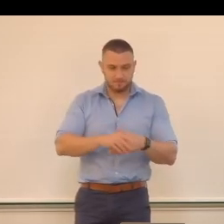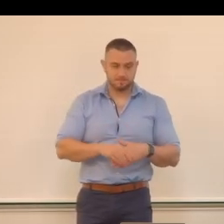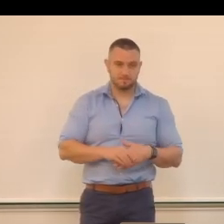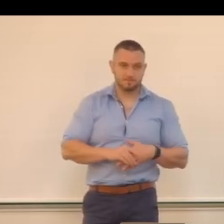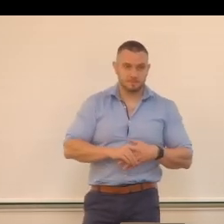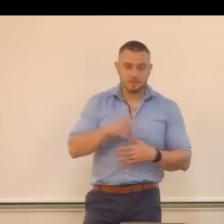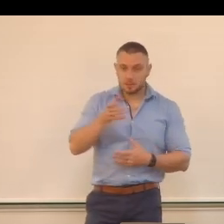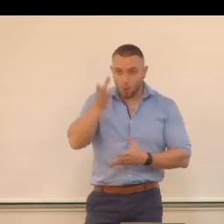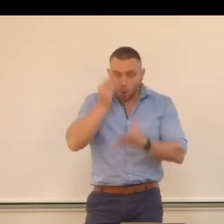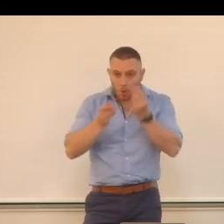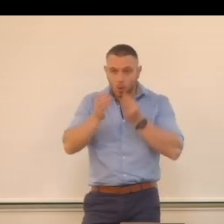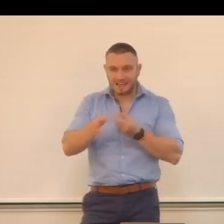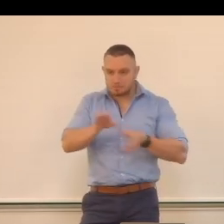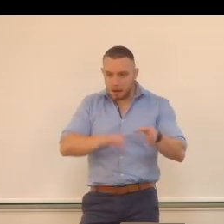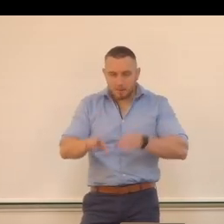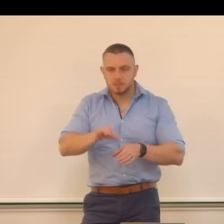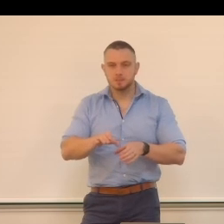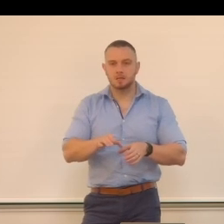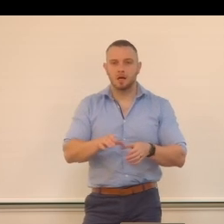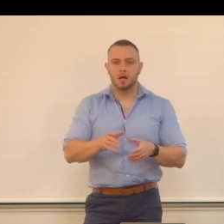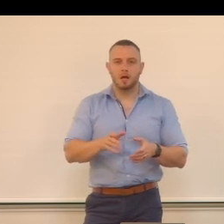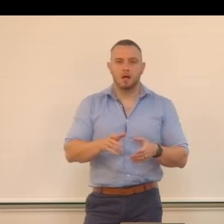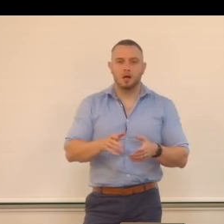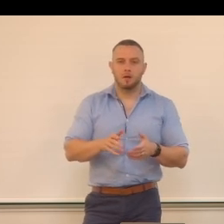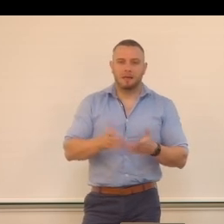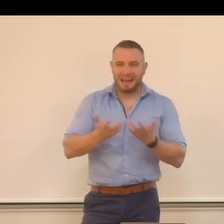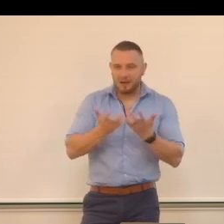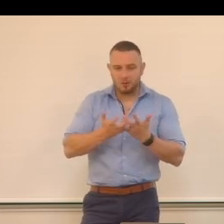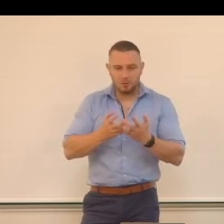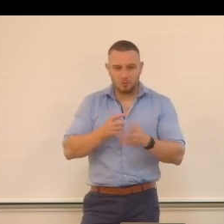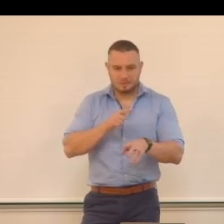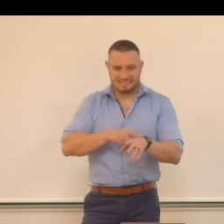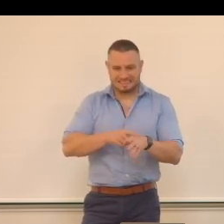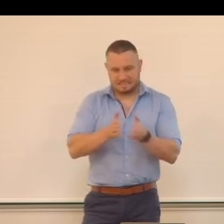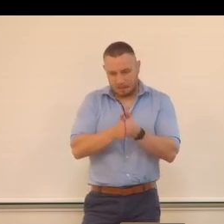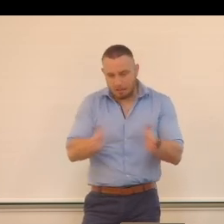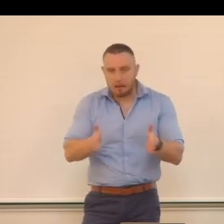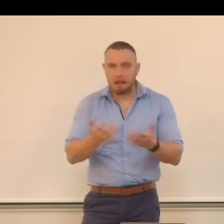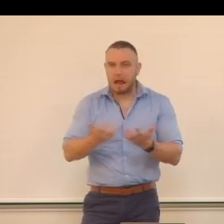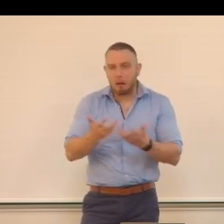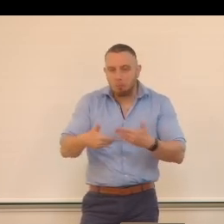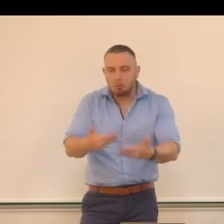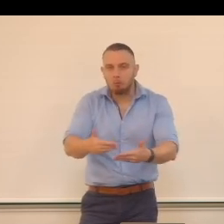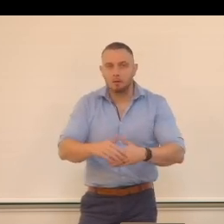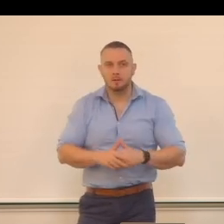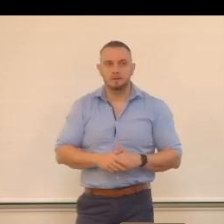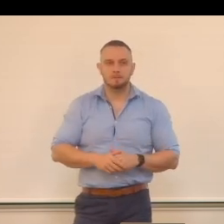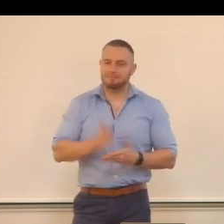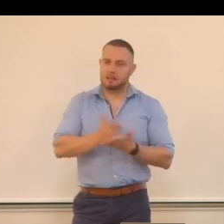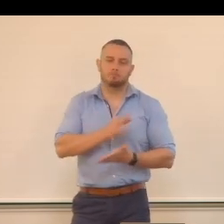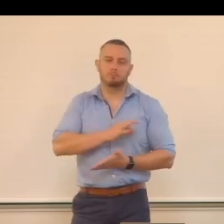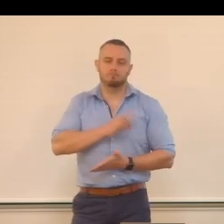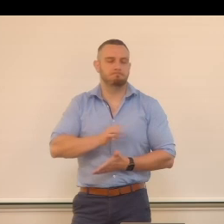know the experiments that you're going to do, how the timeline is going to work. So that's was a great